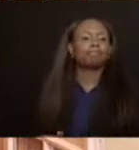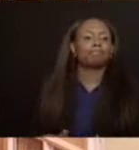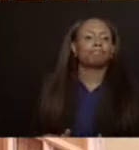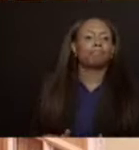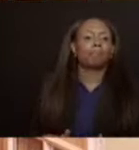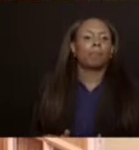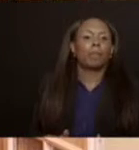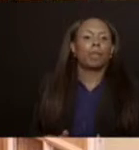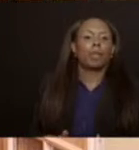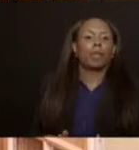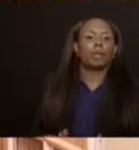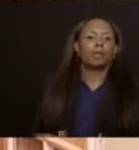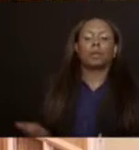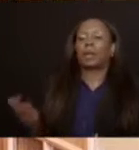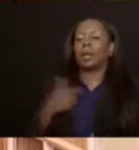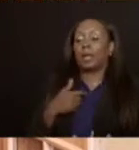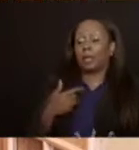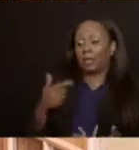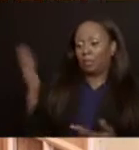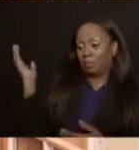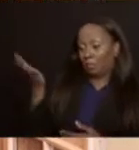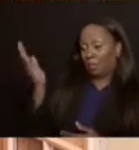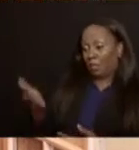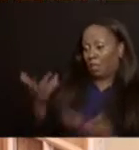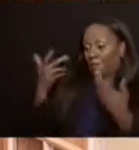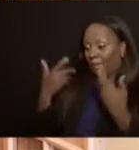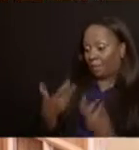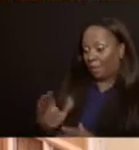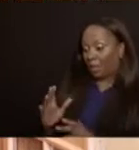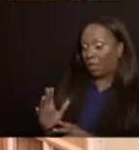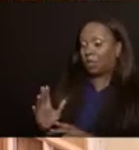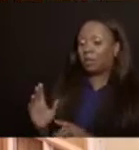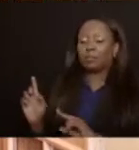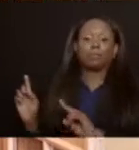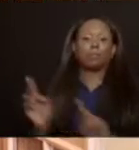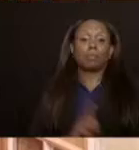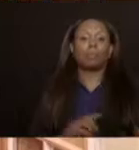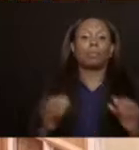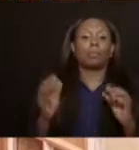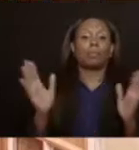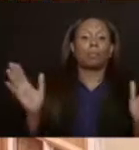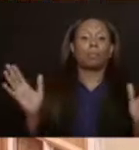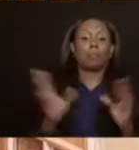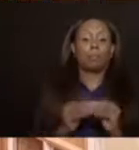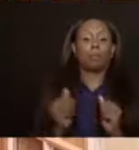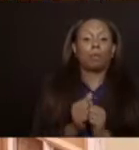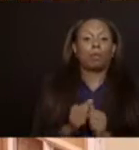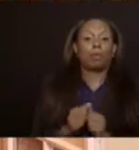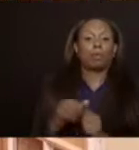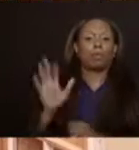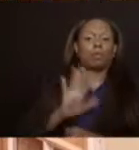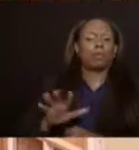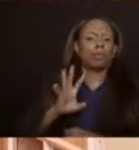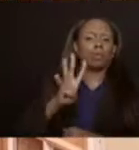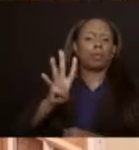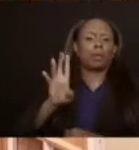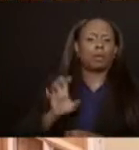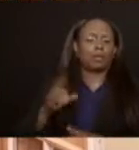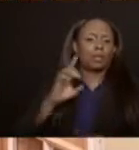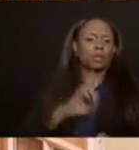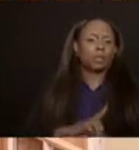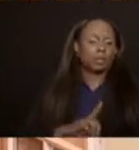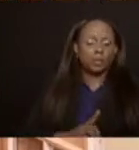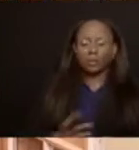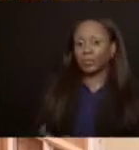the nation to meet with the doctors in the country. We met with just under 400 doctors, and I want to thank the Barbados Association of